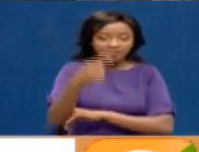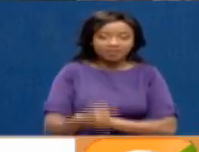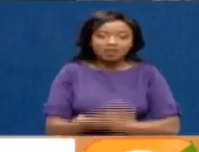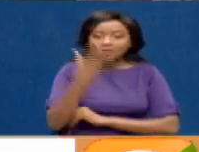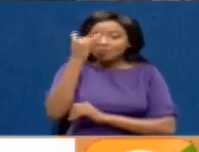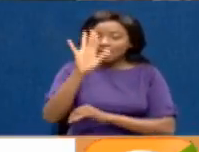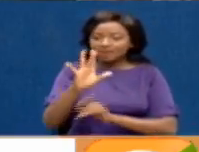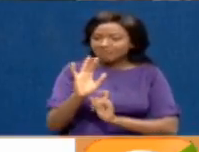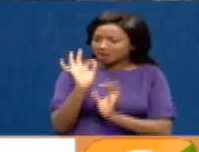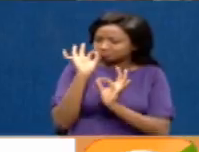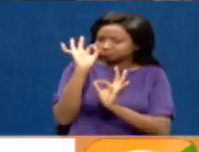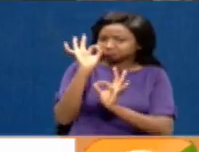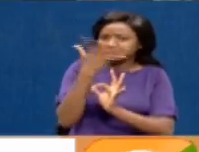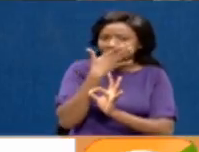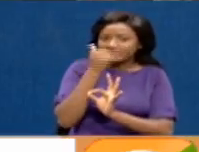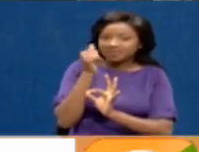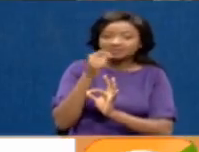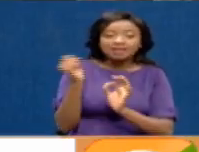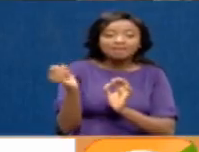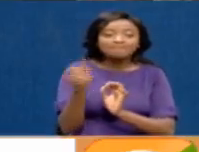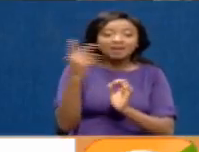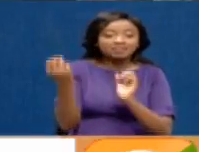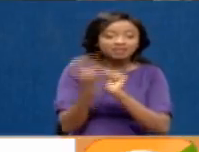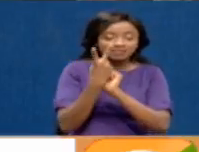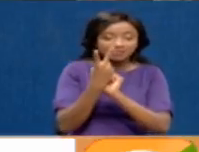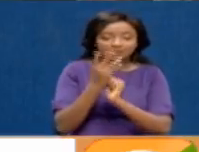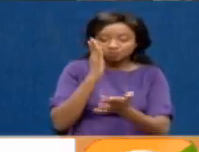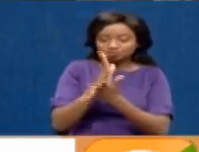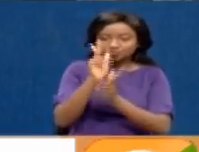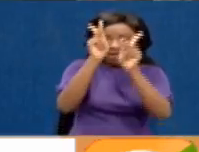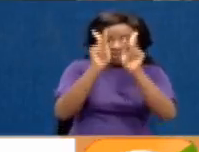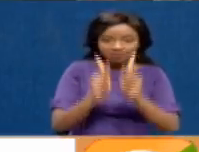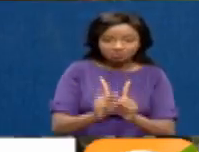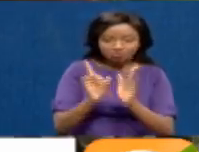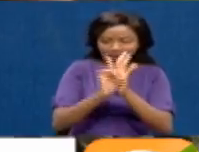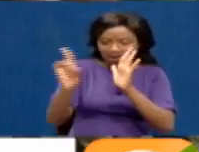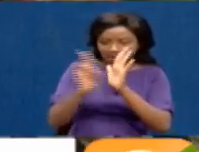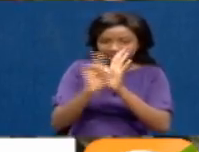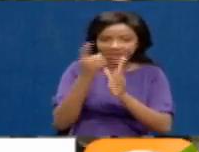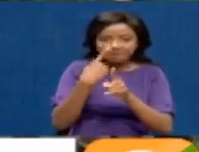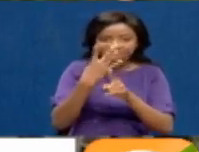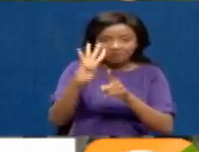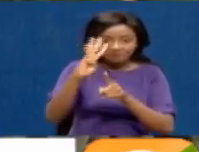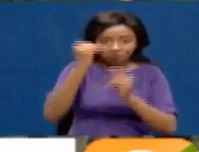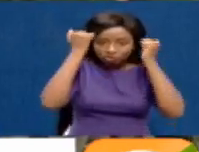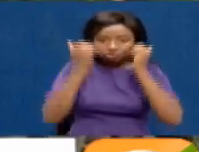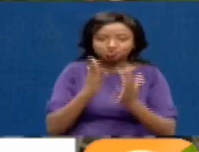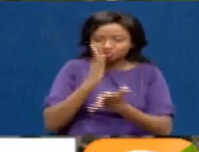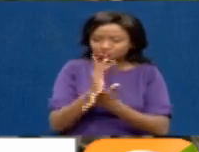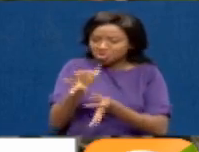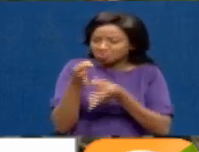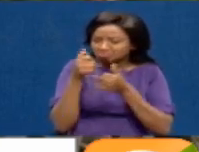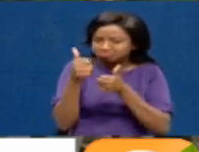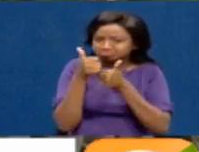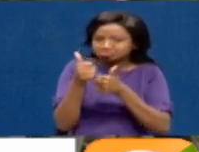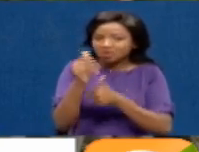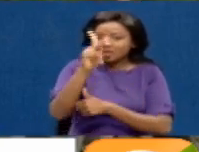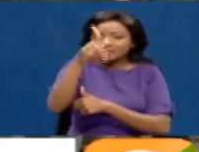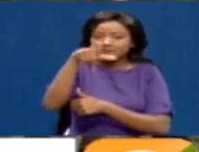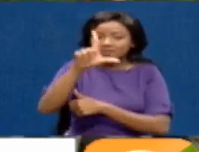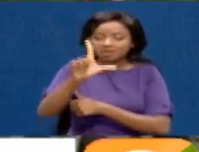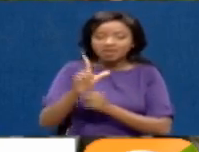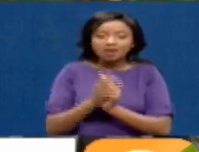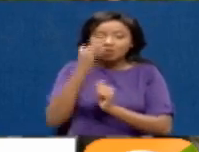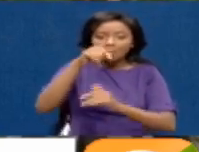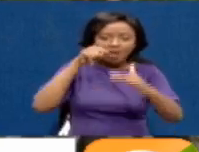being crowned the best of the month of December. The Kisumu Day Form 4 student was exceptional in the Kenyan Premier League by netting 5